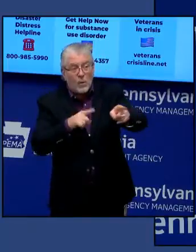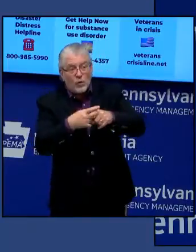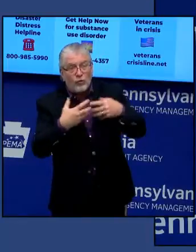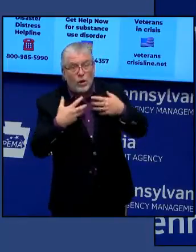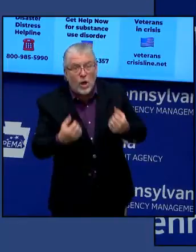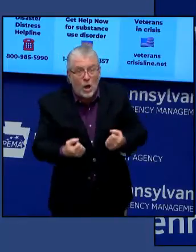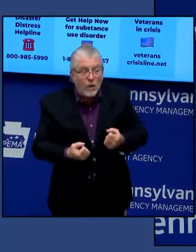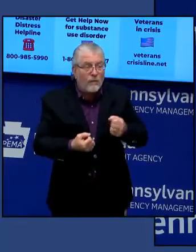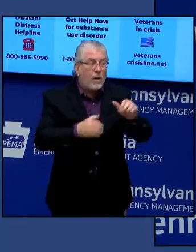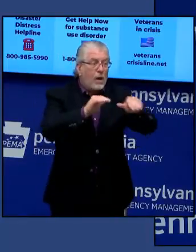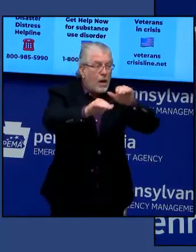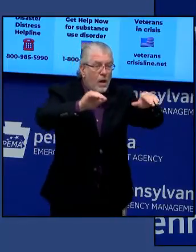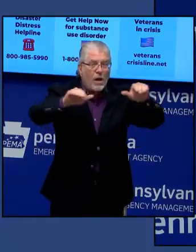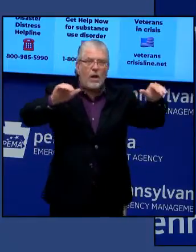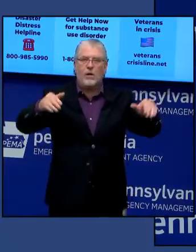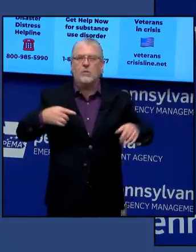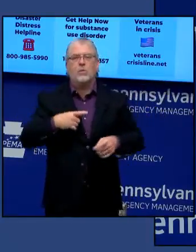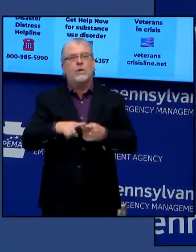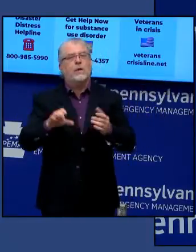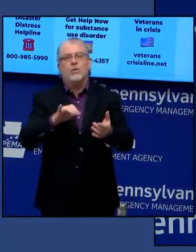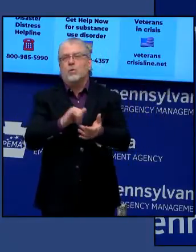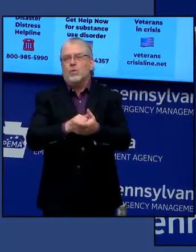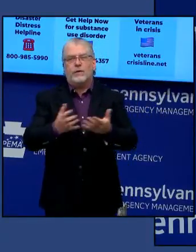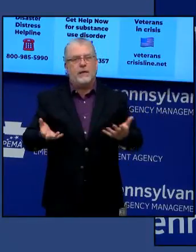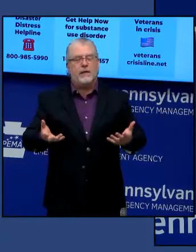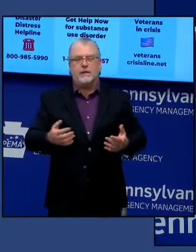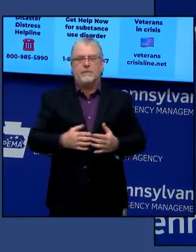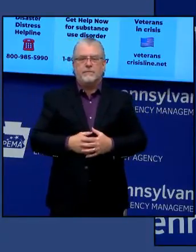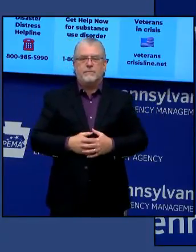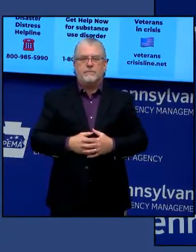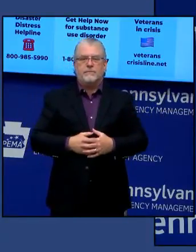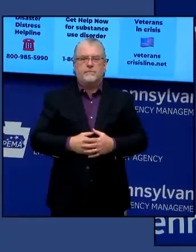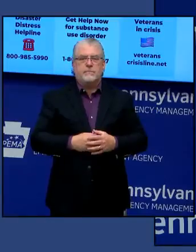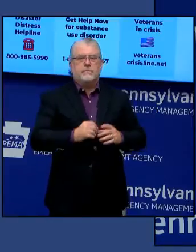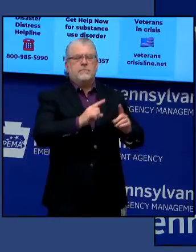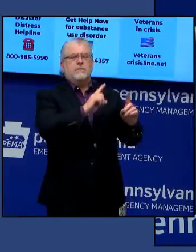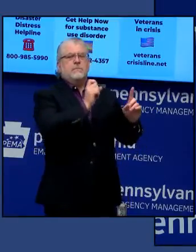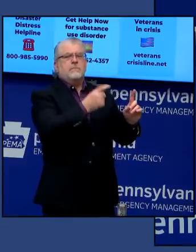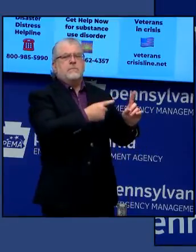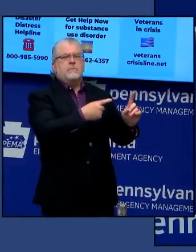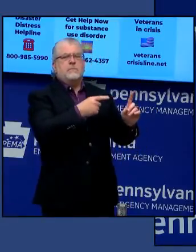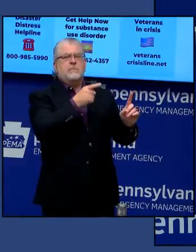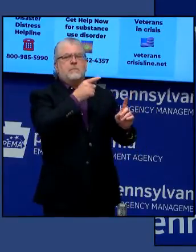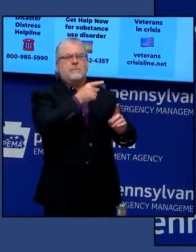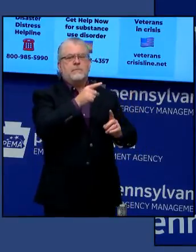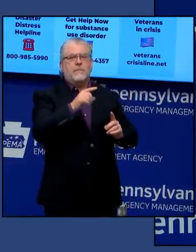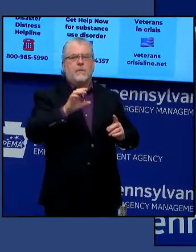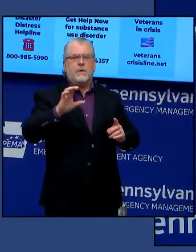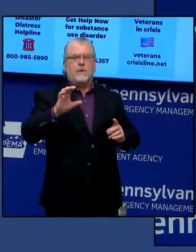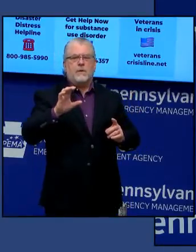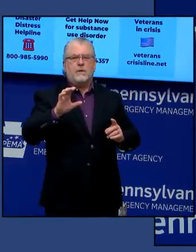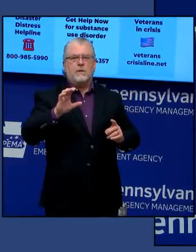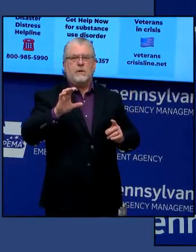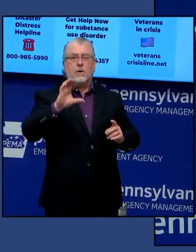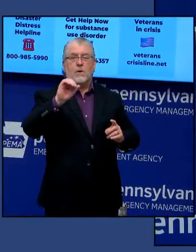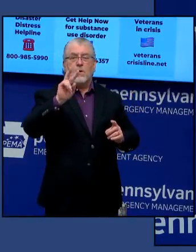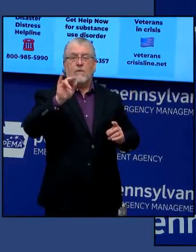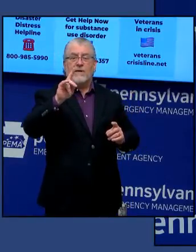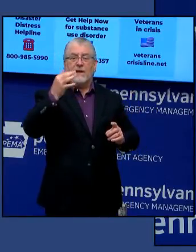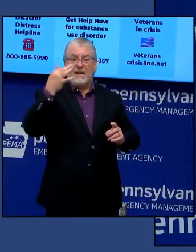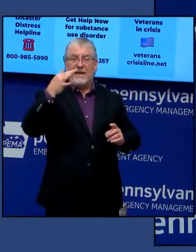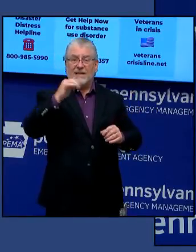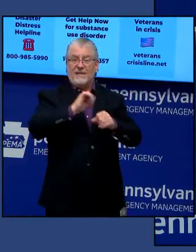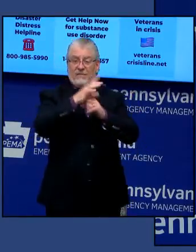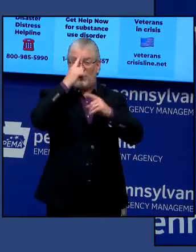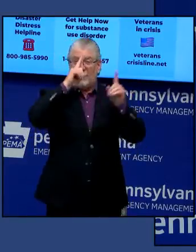Our next question is from the Citizen's Voice. Of the COVID-19 tests that have been given at the Mohegan Sun Arena site in Wilkes-Barre Township, how